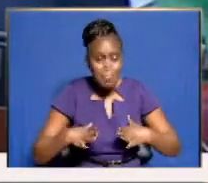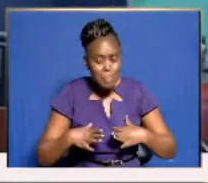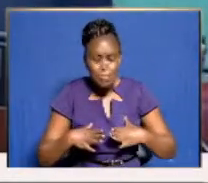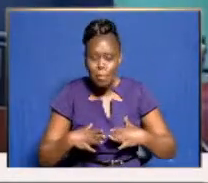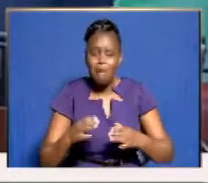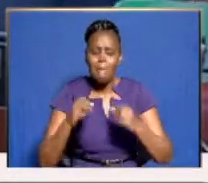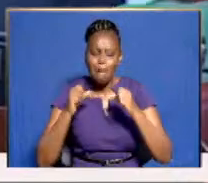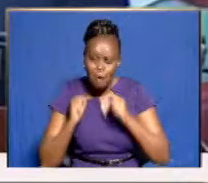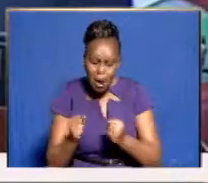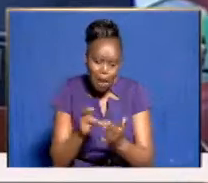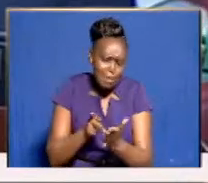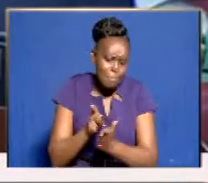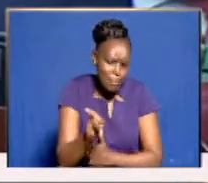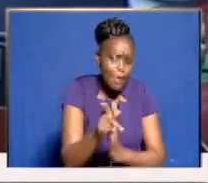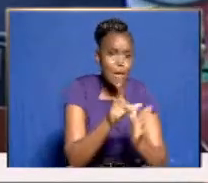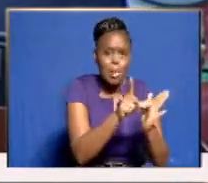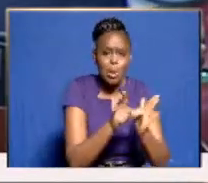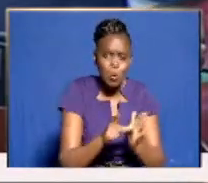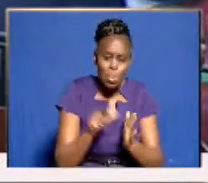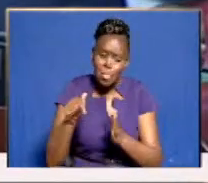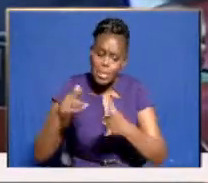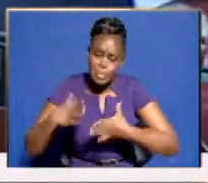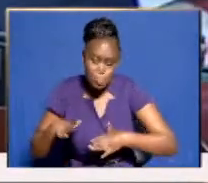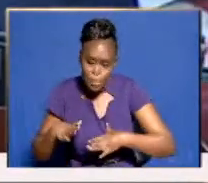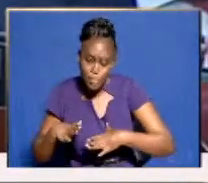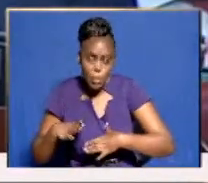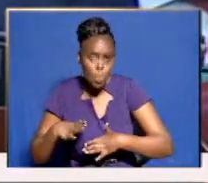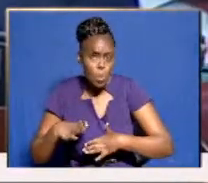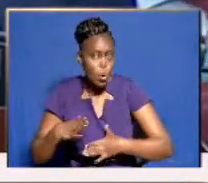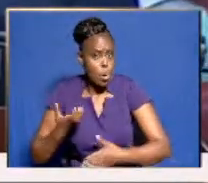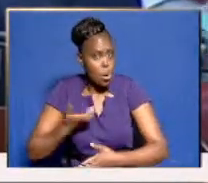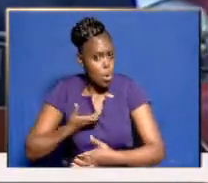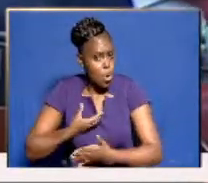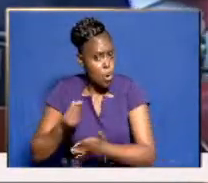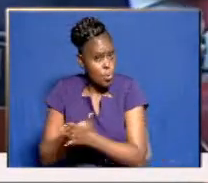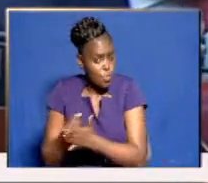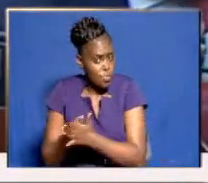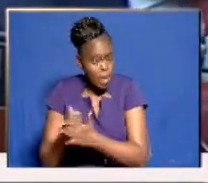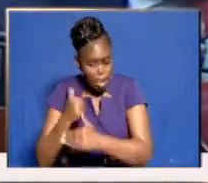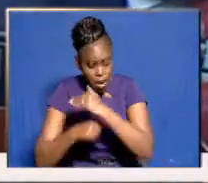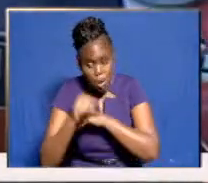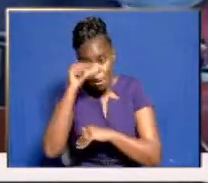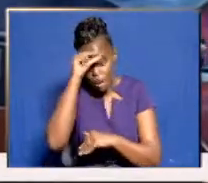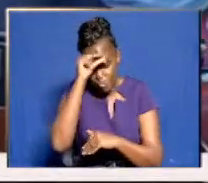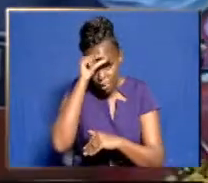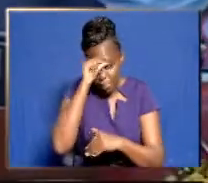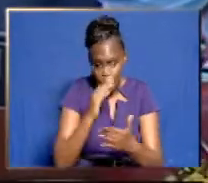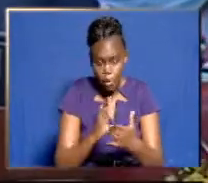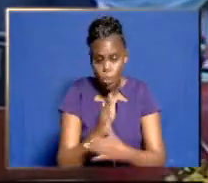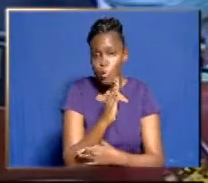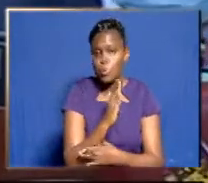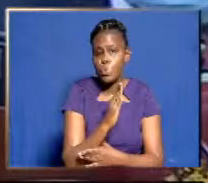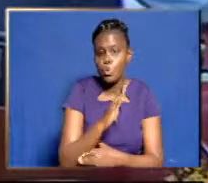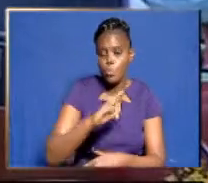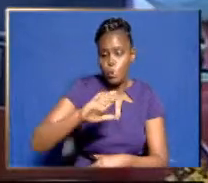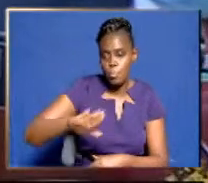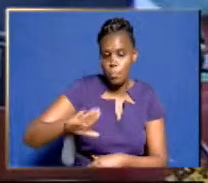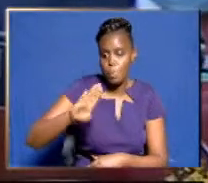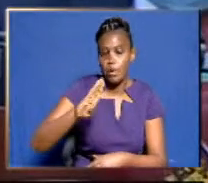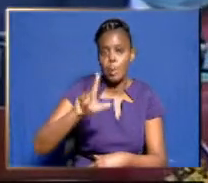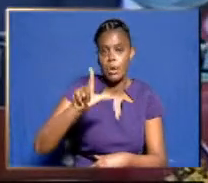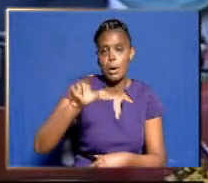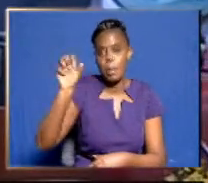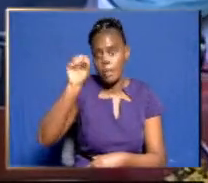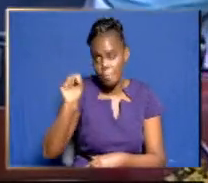pay, and most of these people are people who are owed money by government through the pending bills.